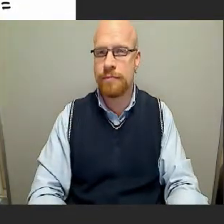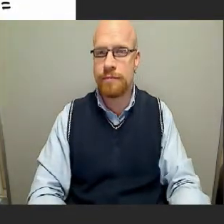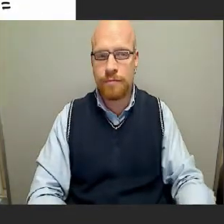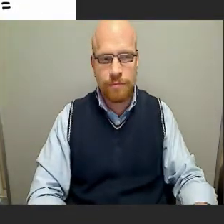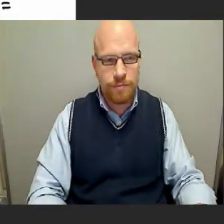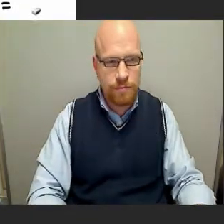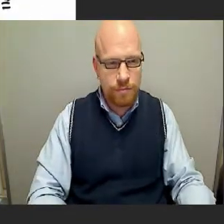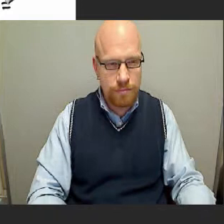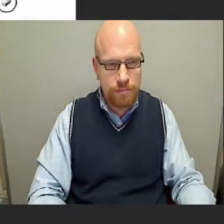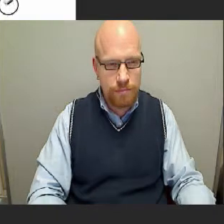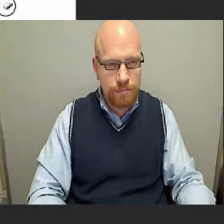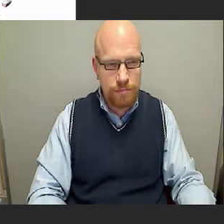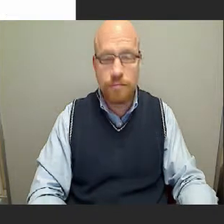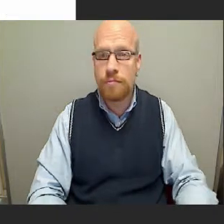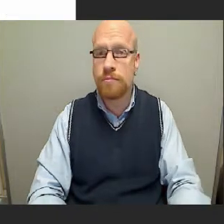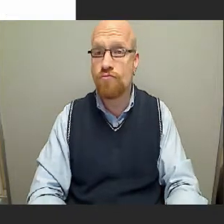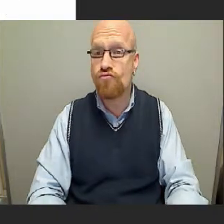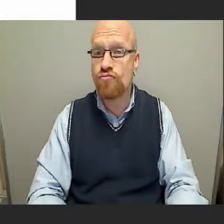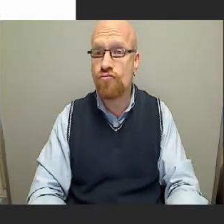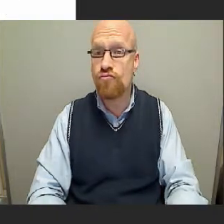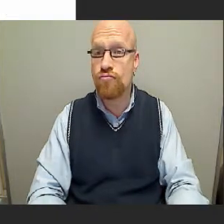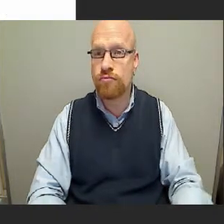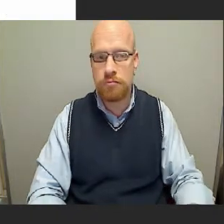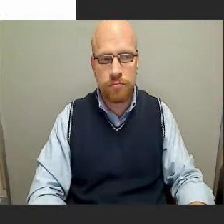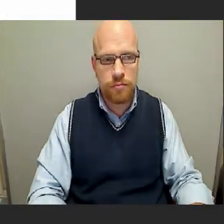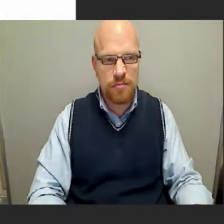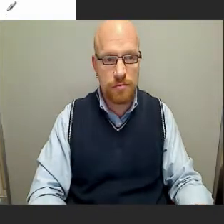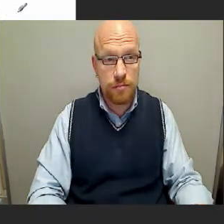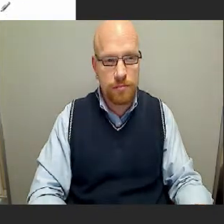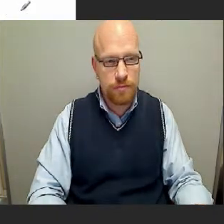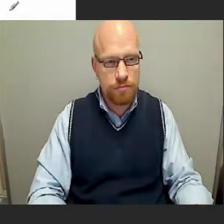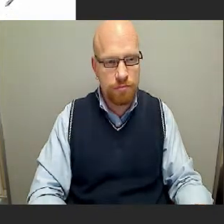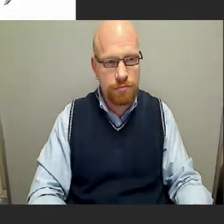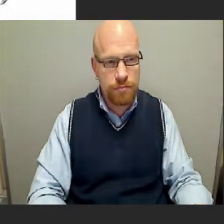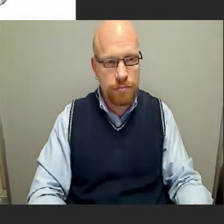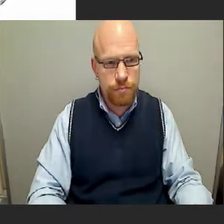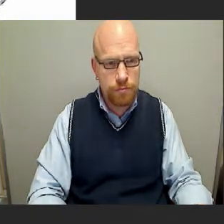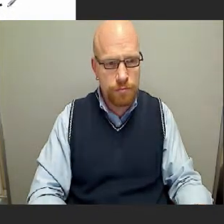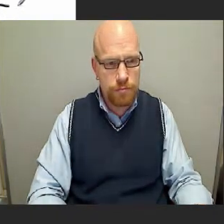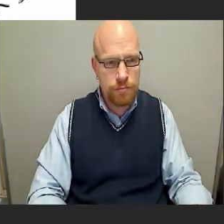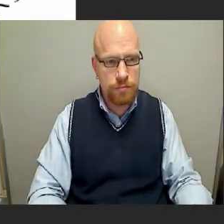yeah still I think of y equals something let me fix that again